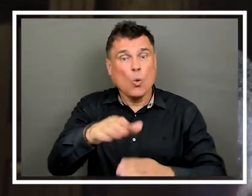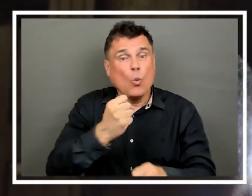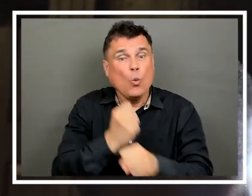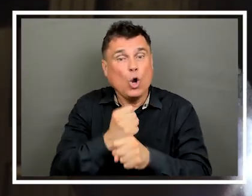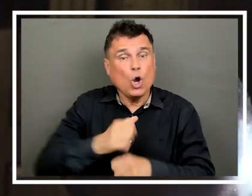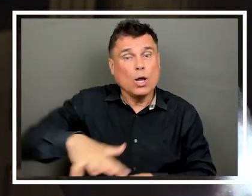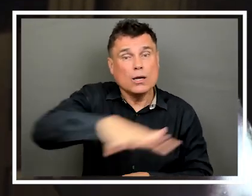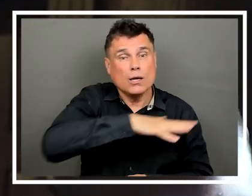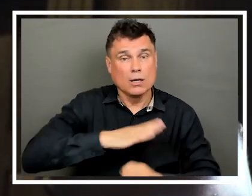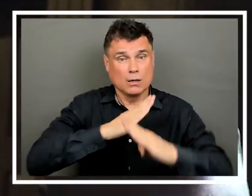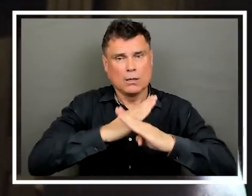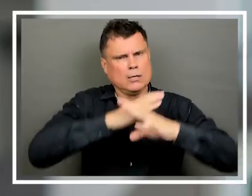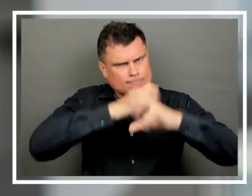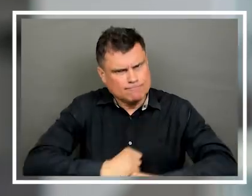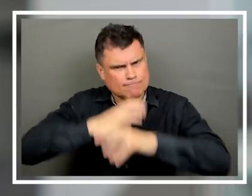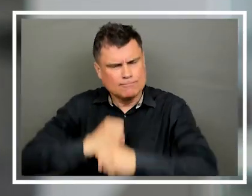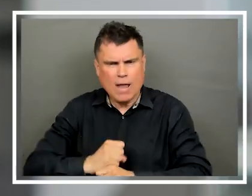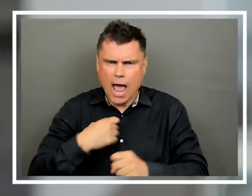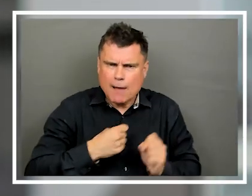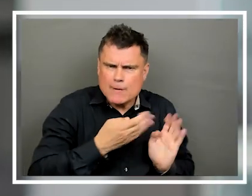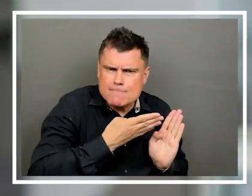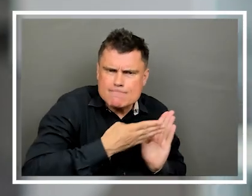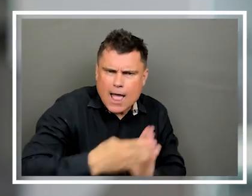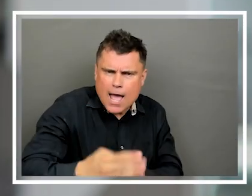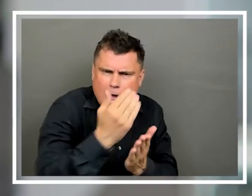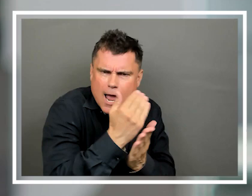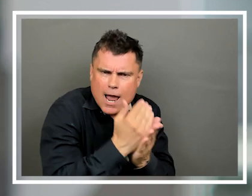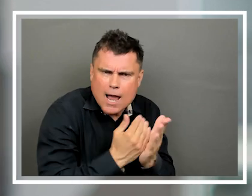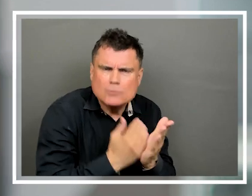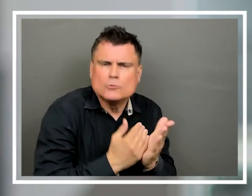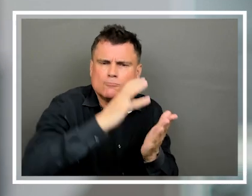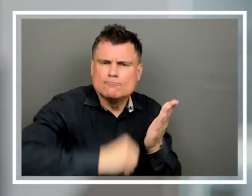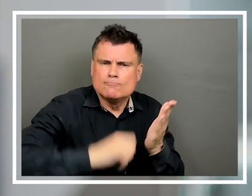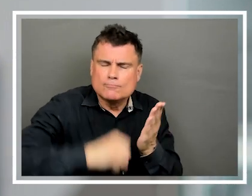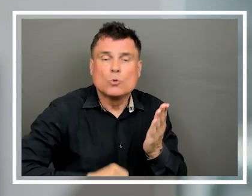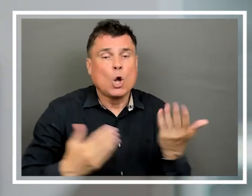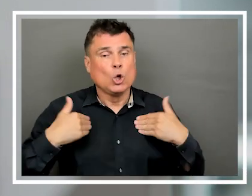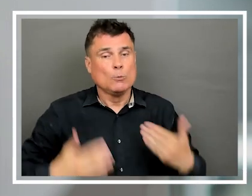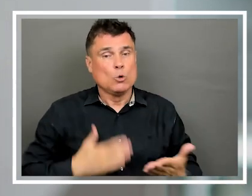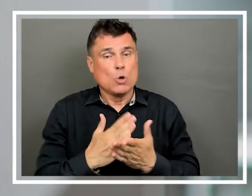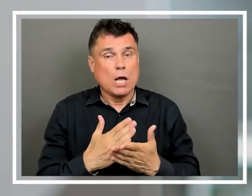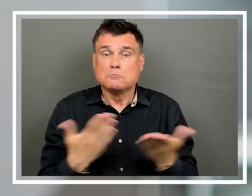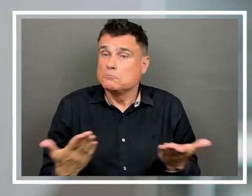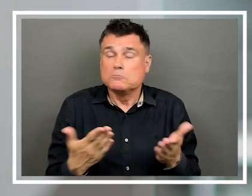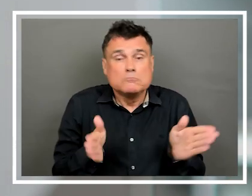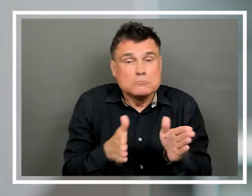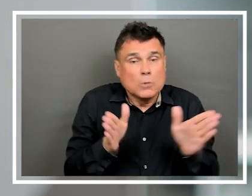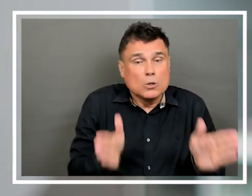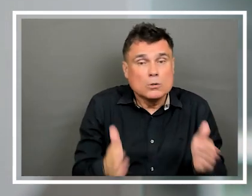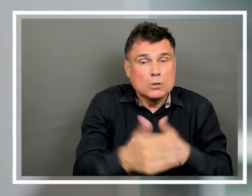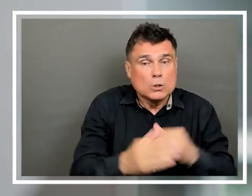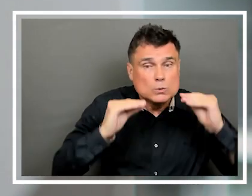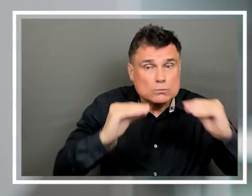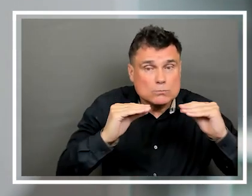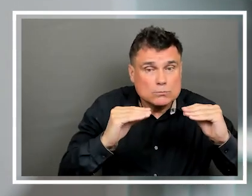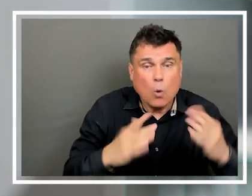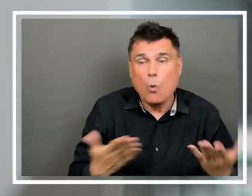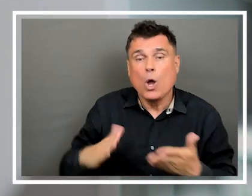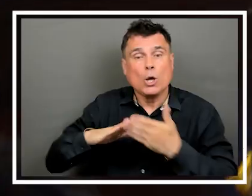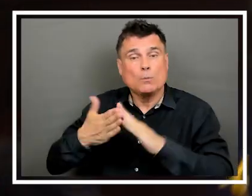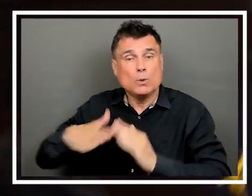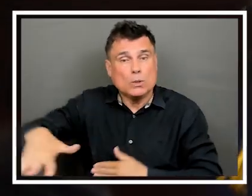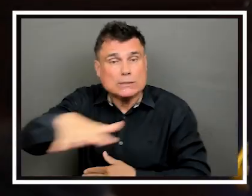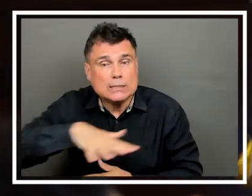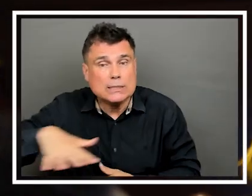classroom or a community. You can help people in your workplace to change their behaviors or attitudes towards a